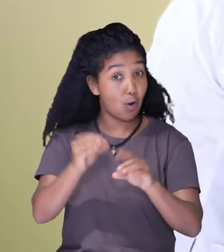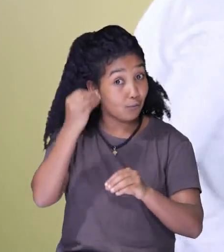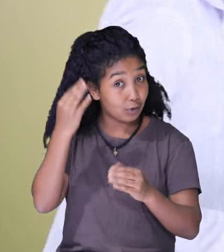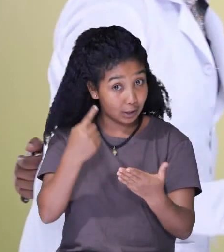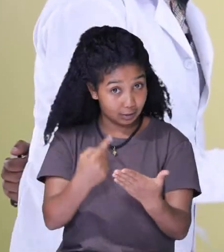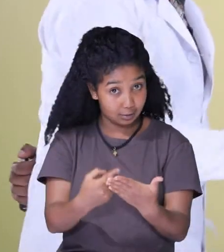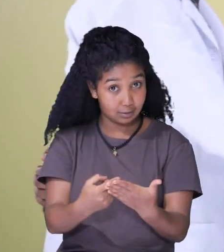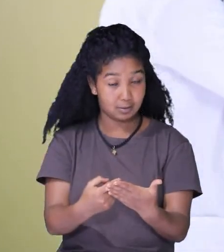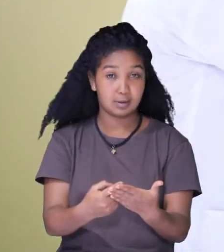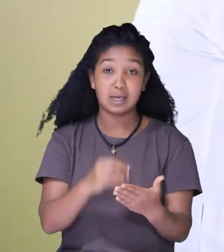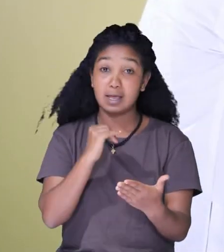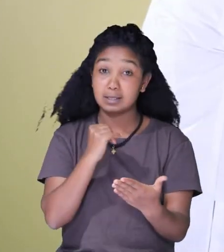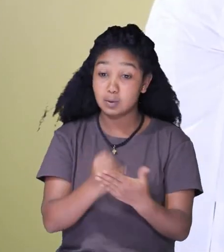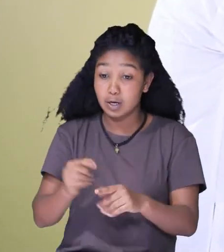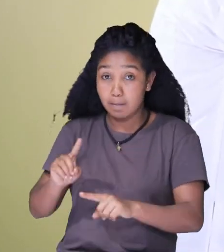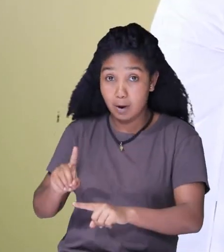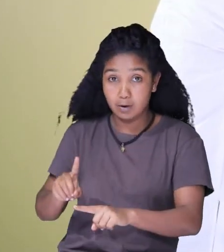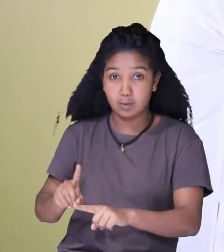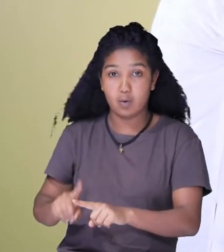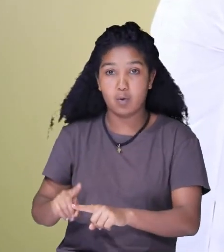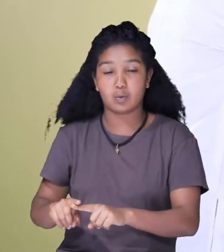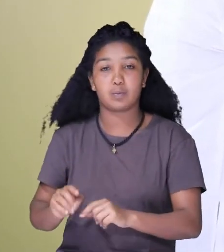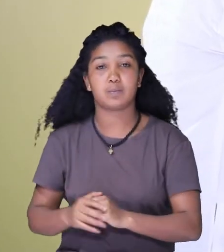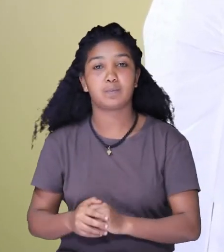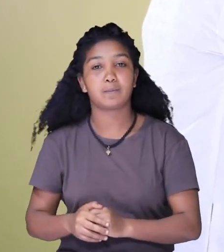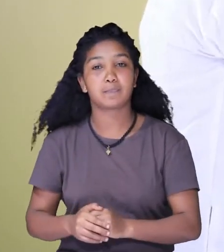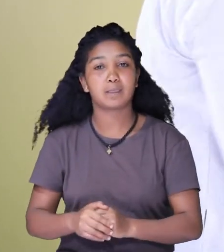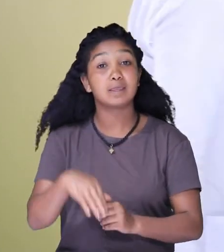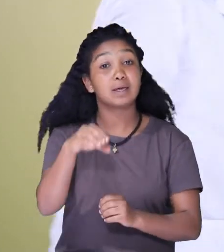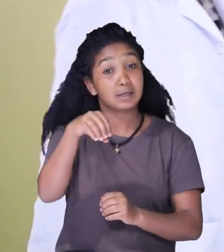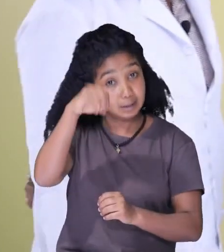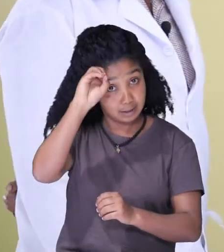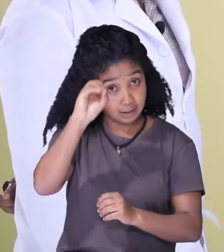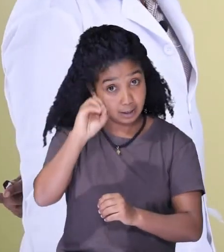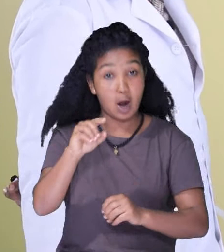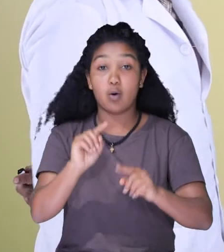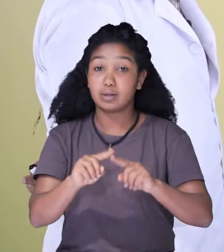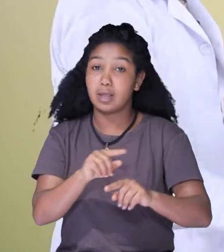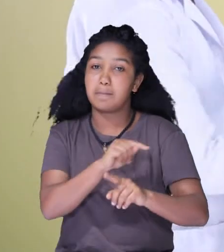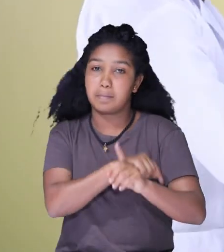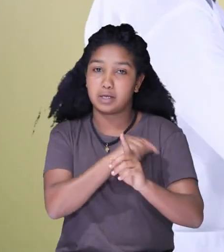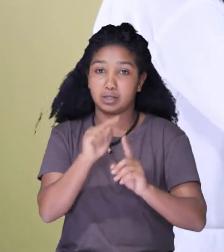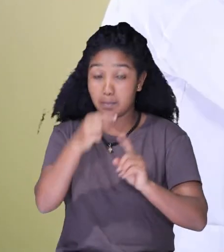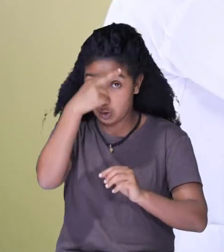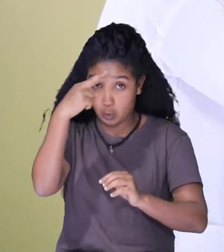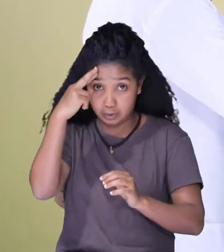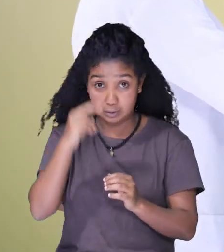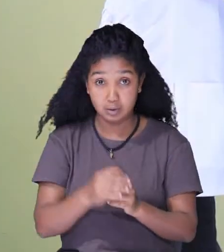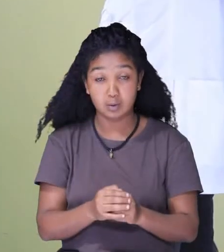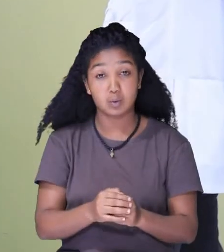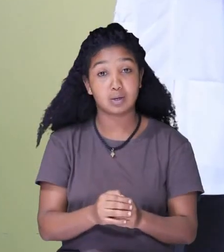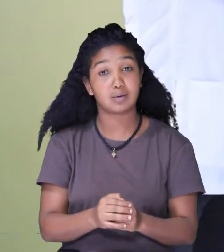it, student. It is depend on the degree or the temperature, because